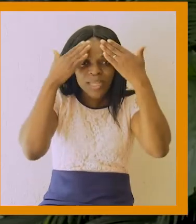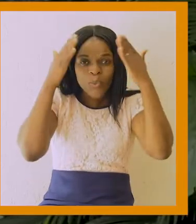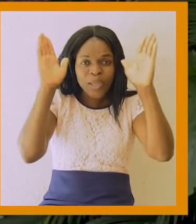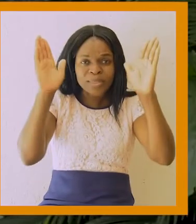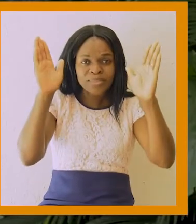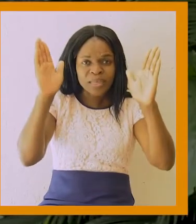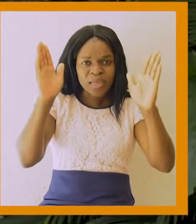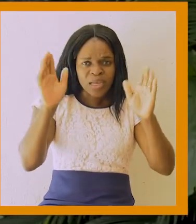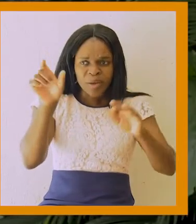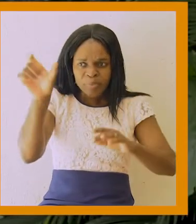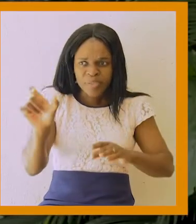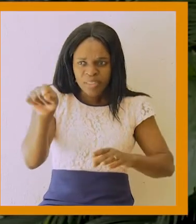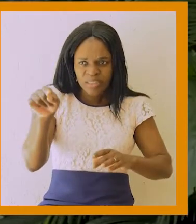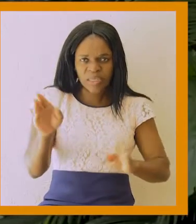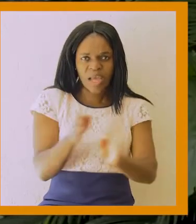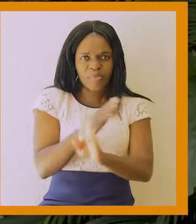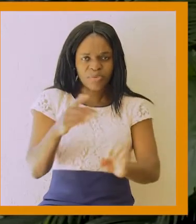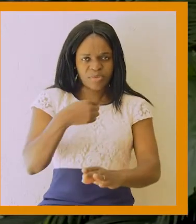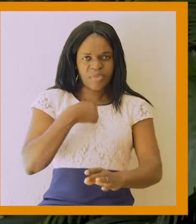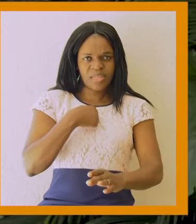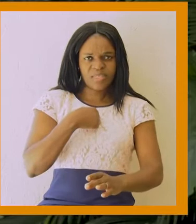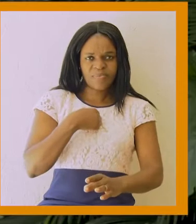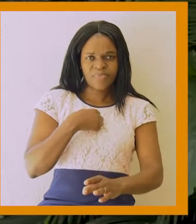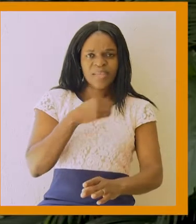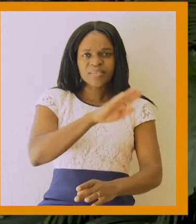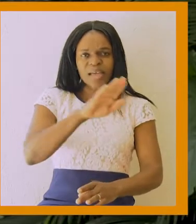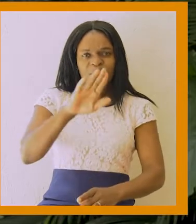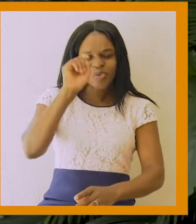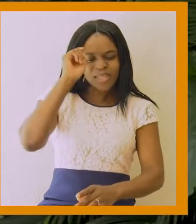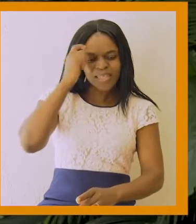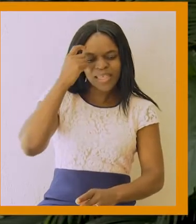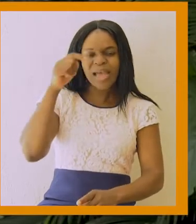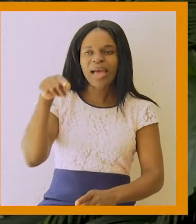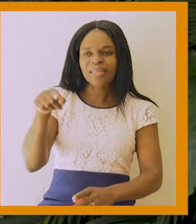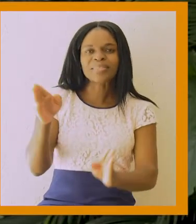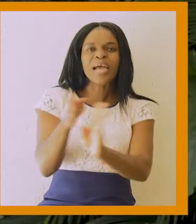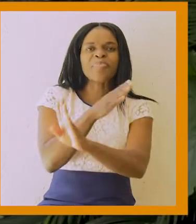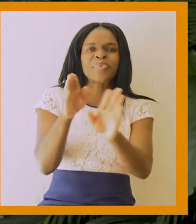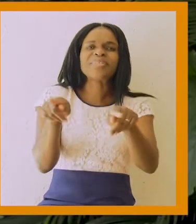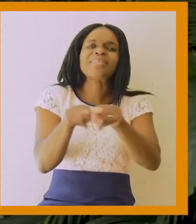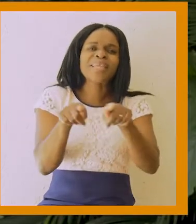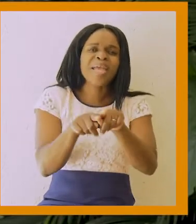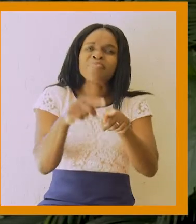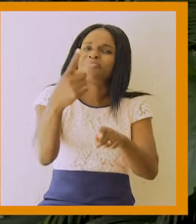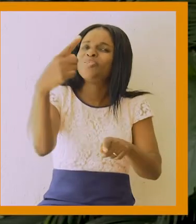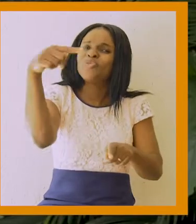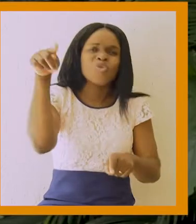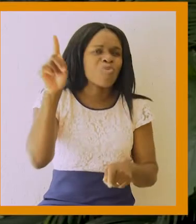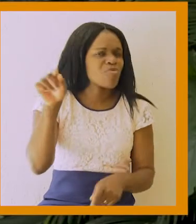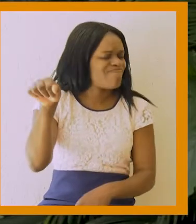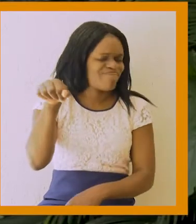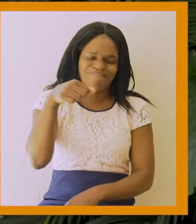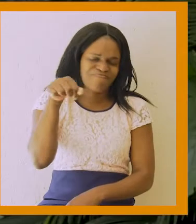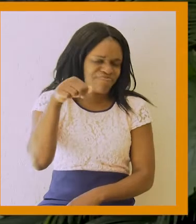their sexual and reproductive health rights. They think it's normal. So in the communities, would appreciate